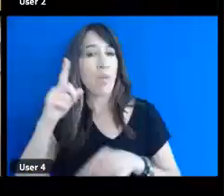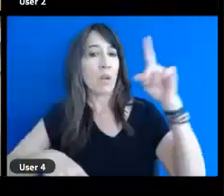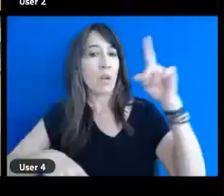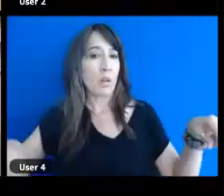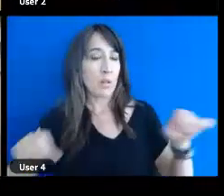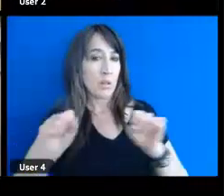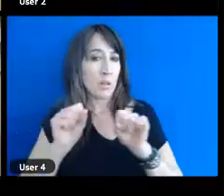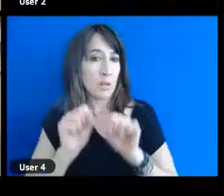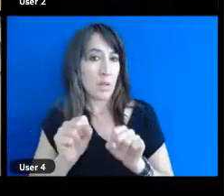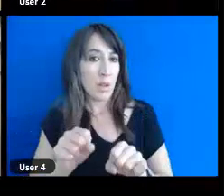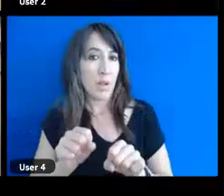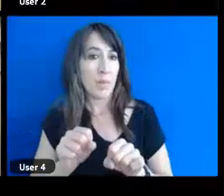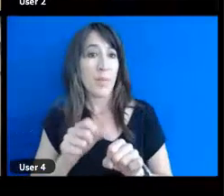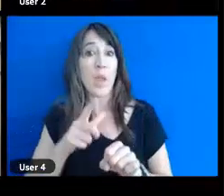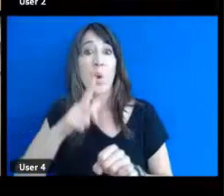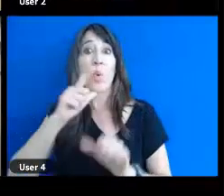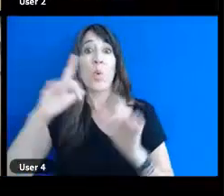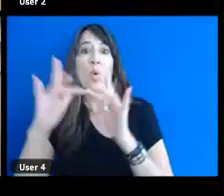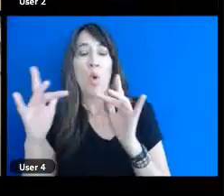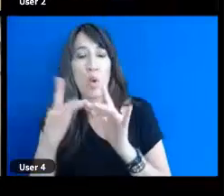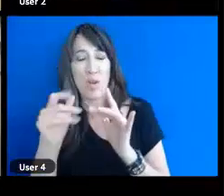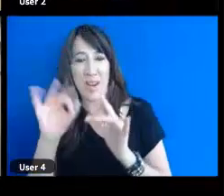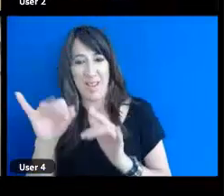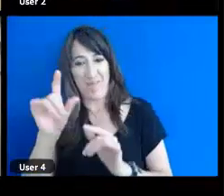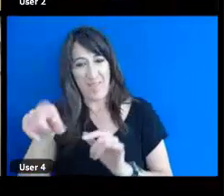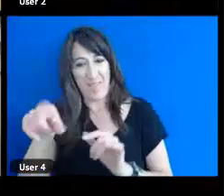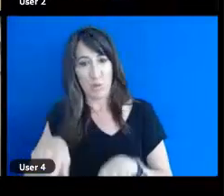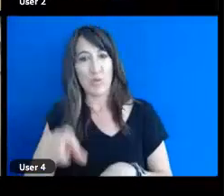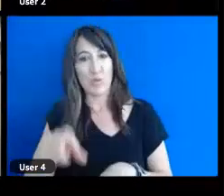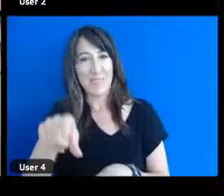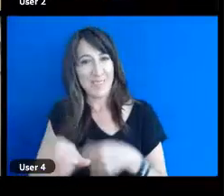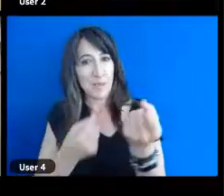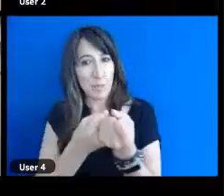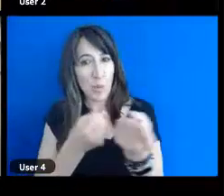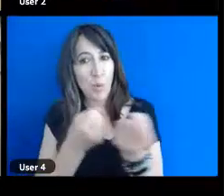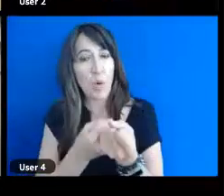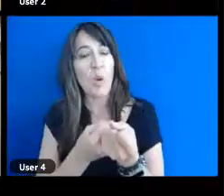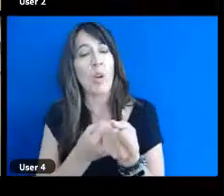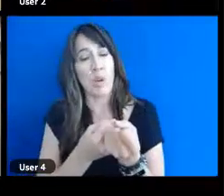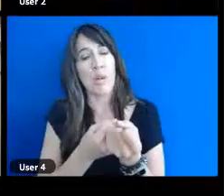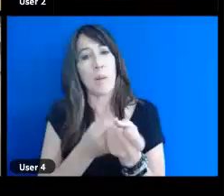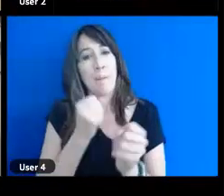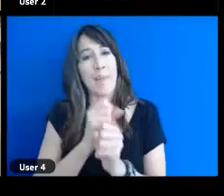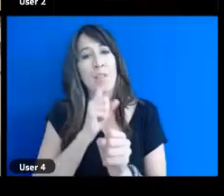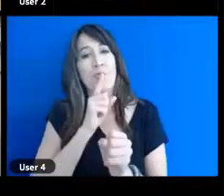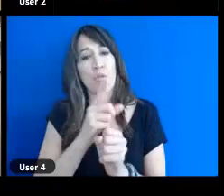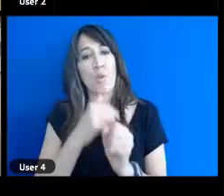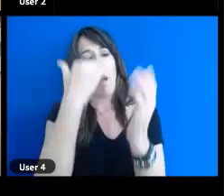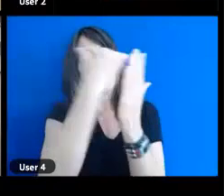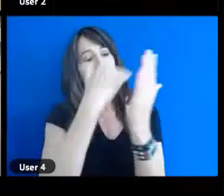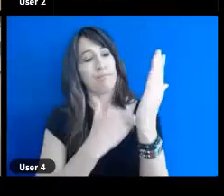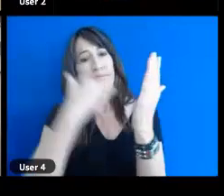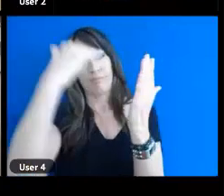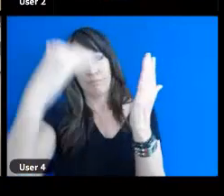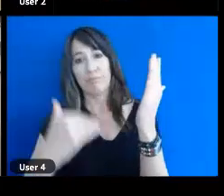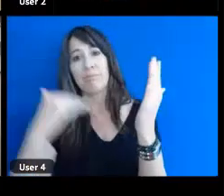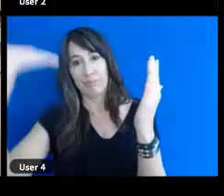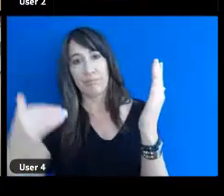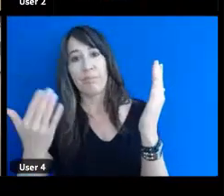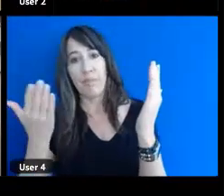that are available for people with diverse abilities if required. And then who to contact if that person requires support with the process to